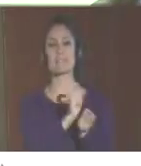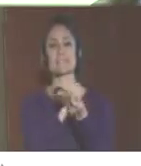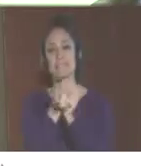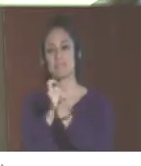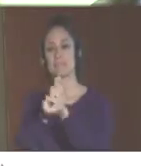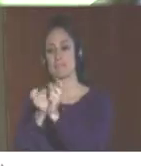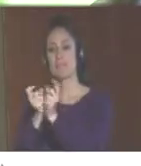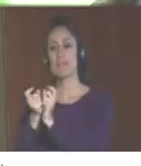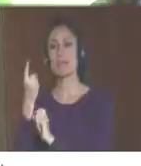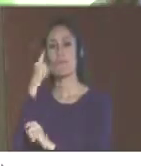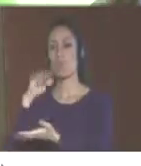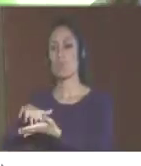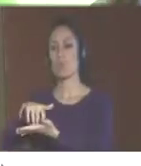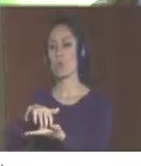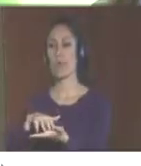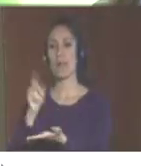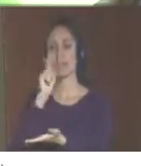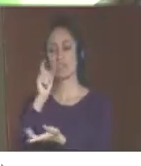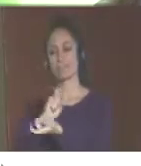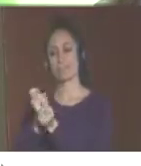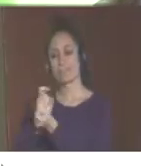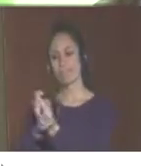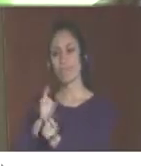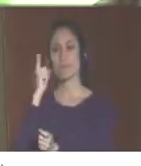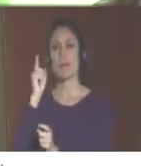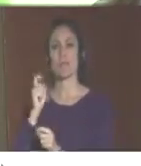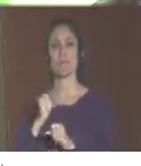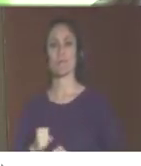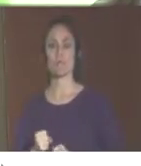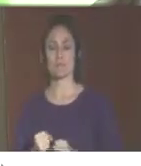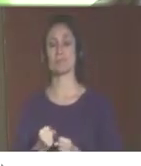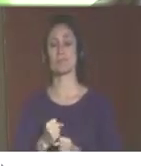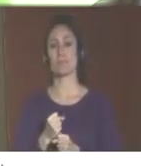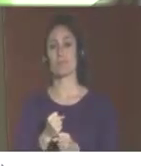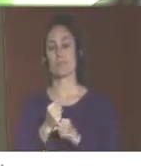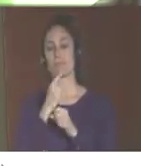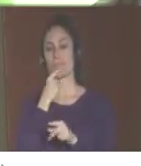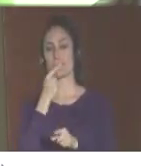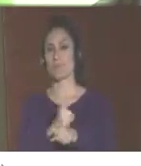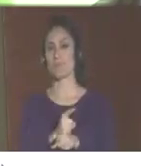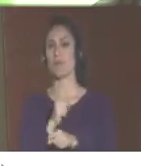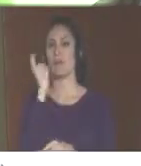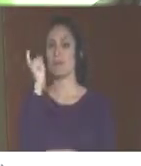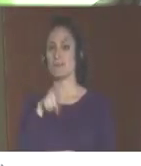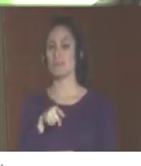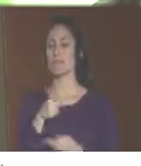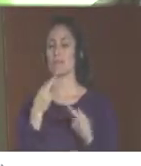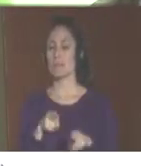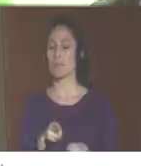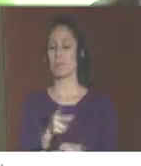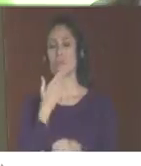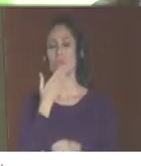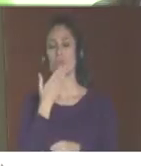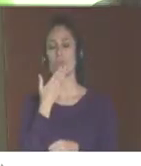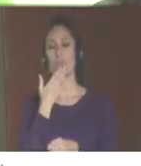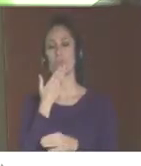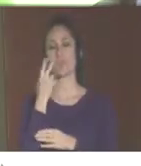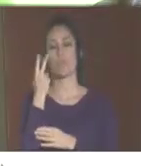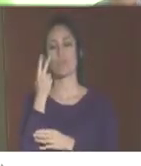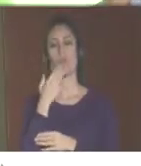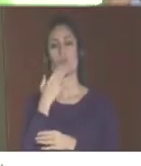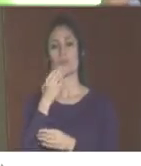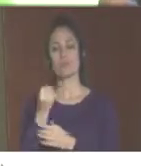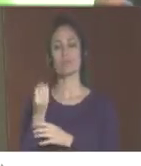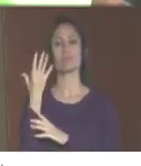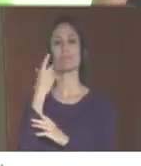measures, which represent reducing vulnerabilities. Thirdly, it seems to me that we must also consider risk from